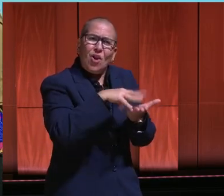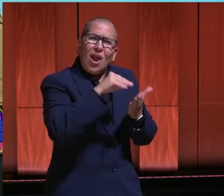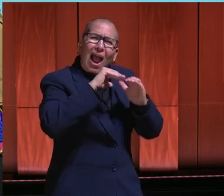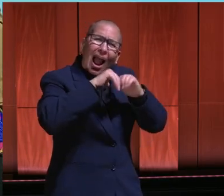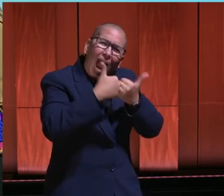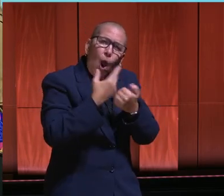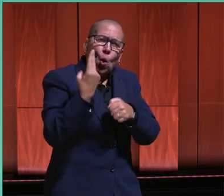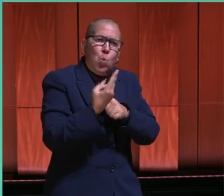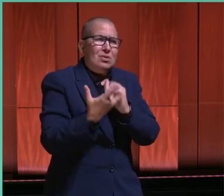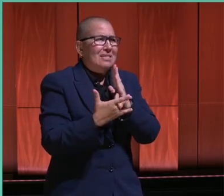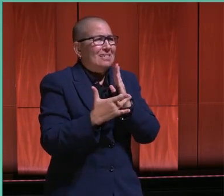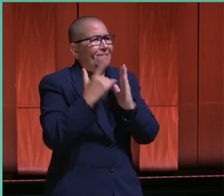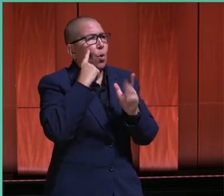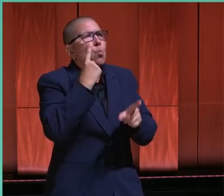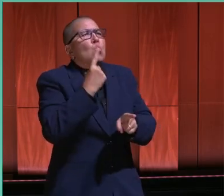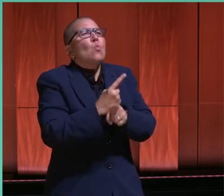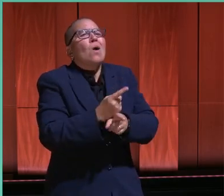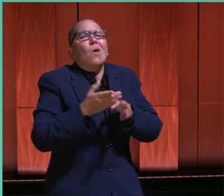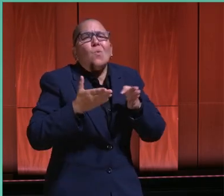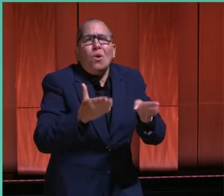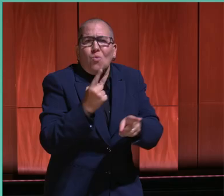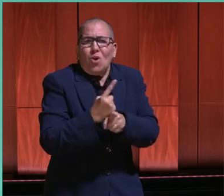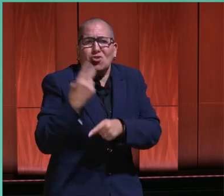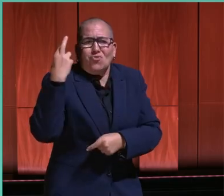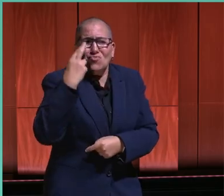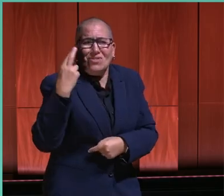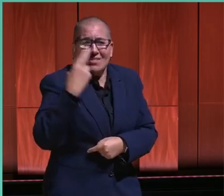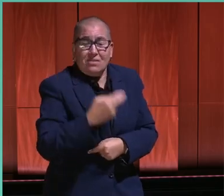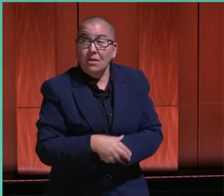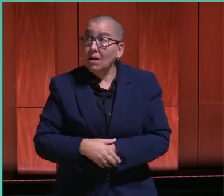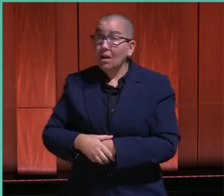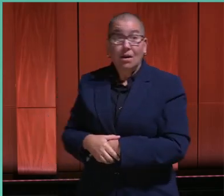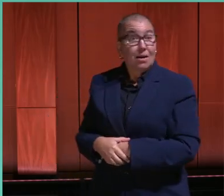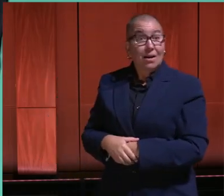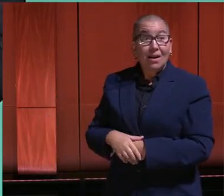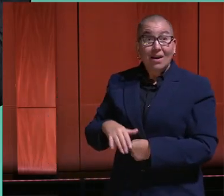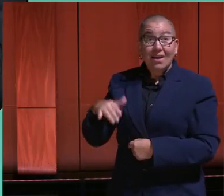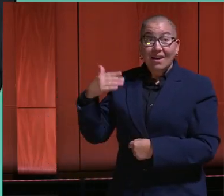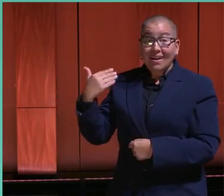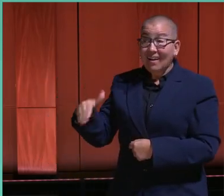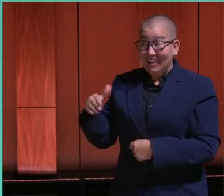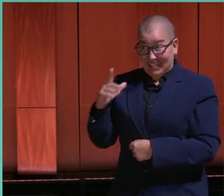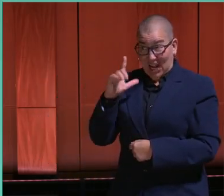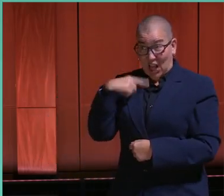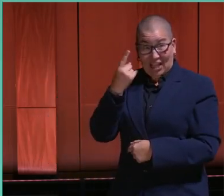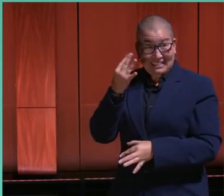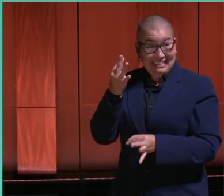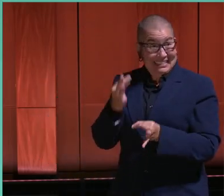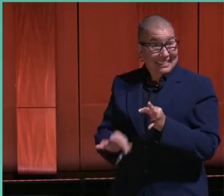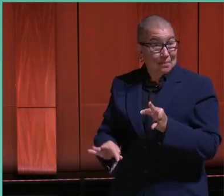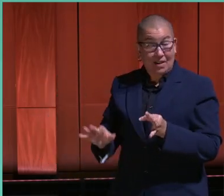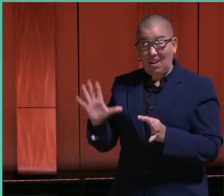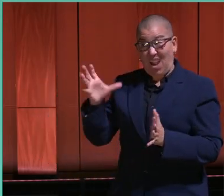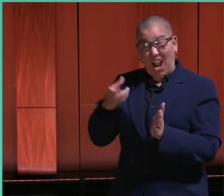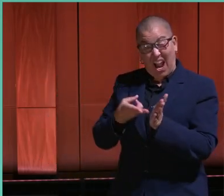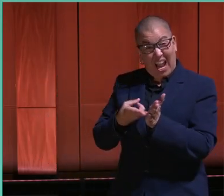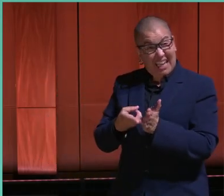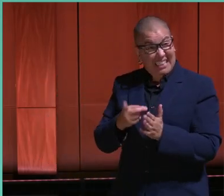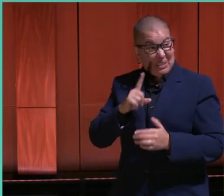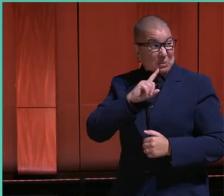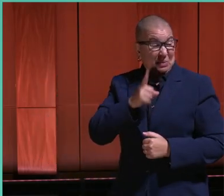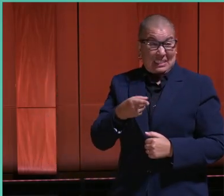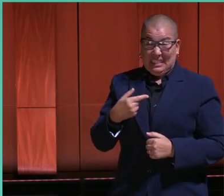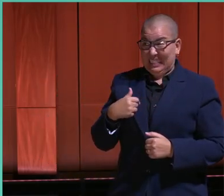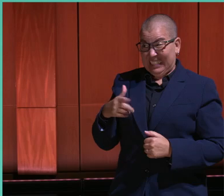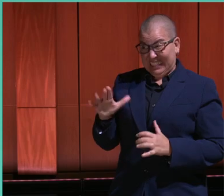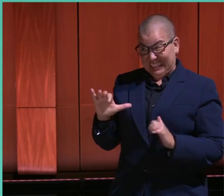important things. Now, sounds easy, sounds simple, straightforward. Of course. Let's be honest. What challenges have you faced in doing all of this to make it work?